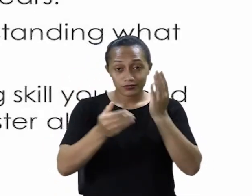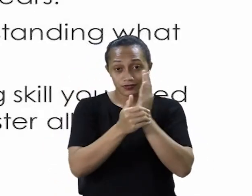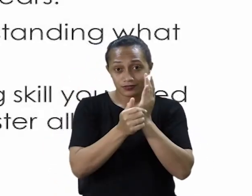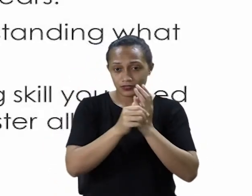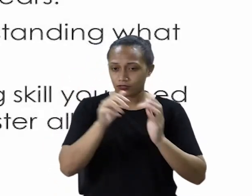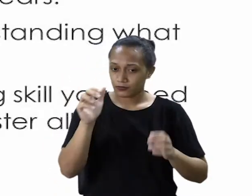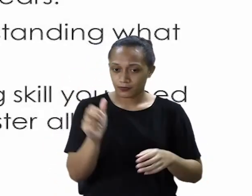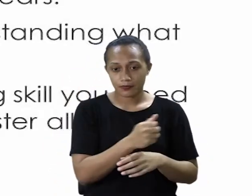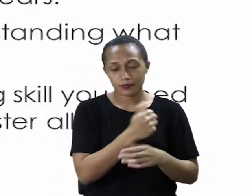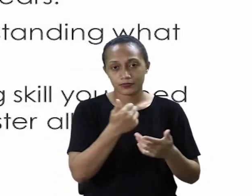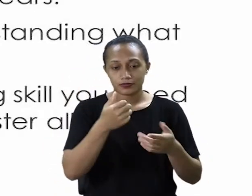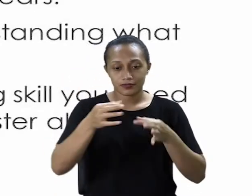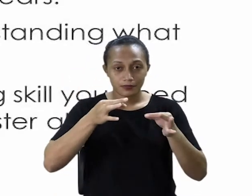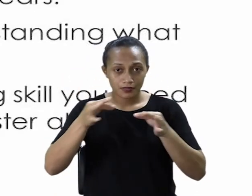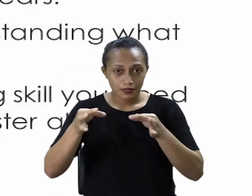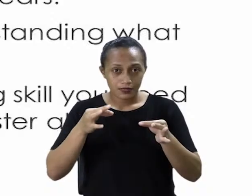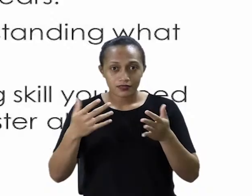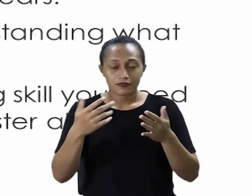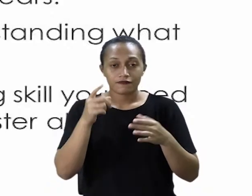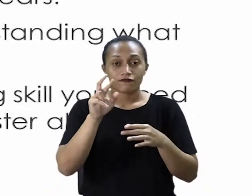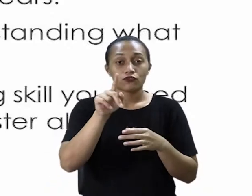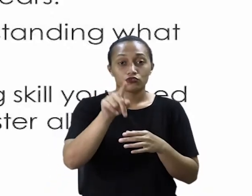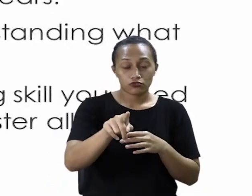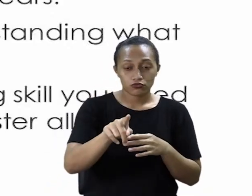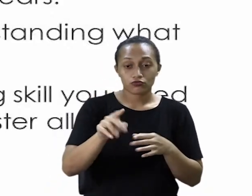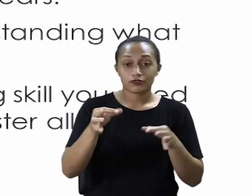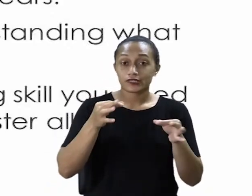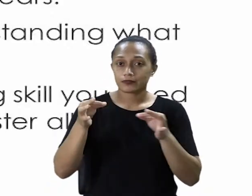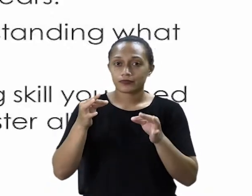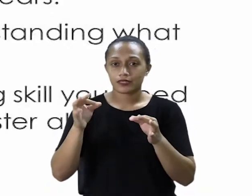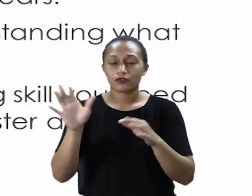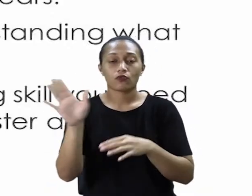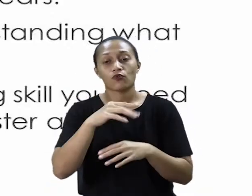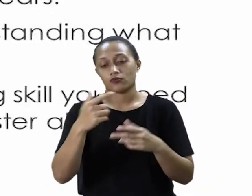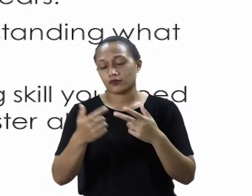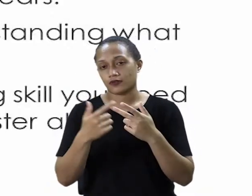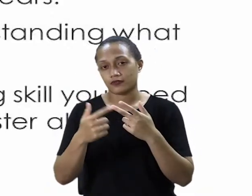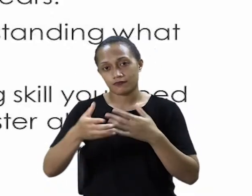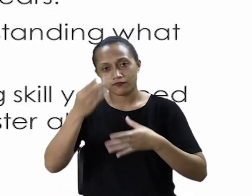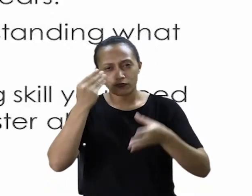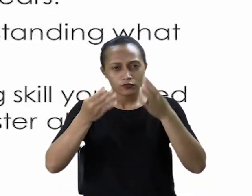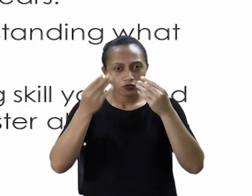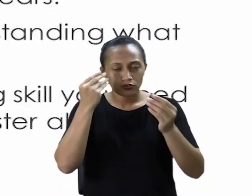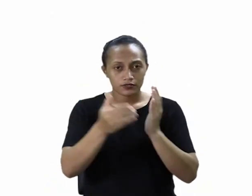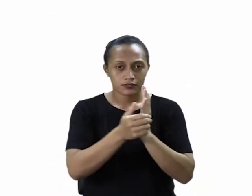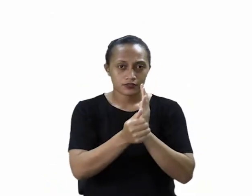need to master in order for you to master all other learning skills.